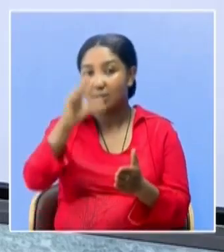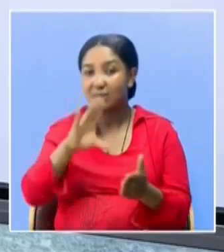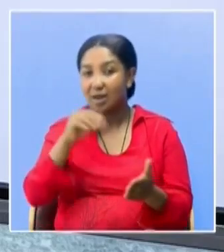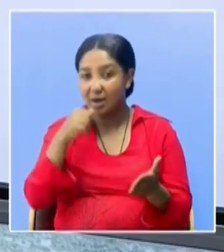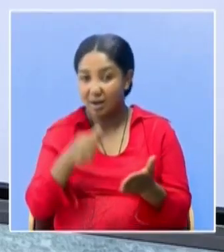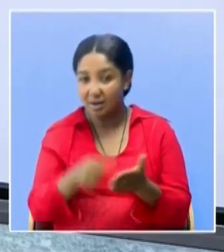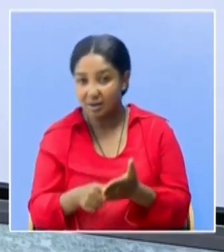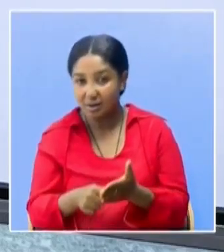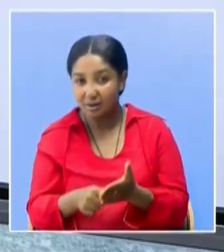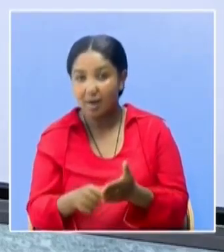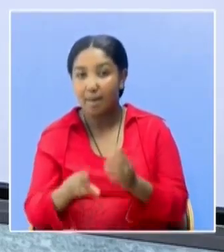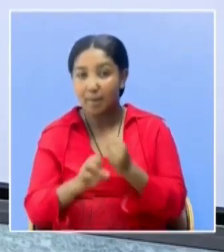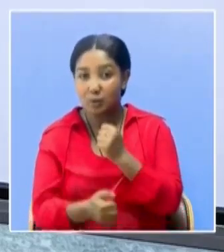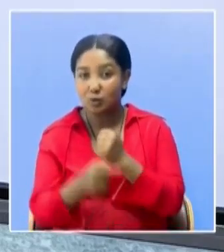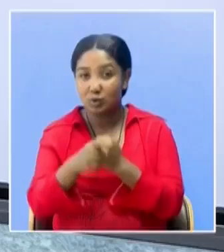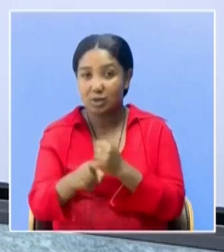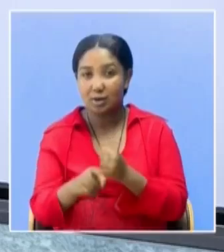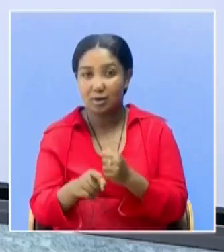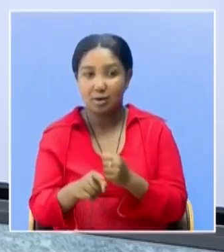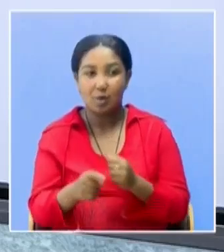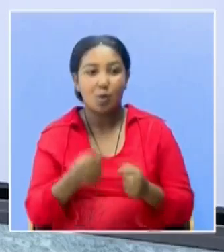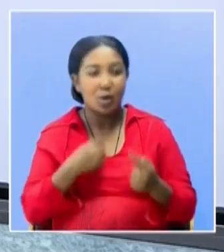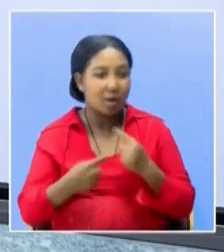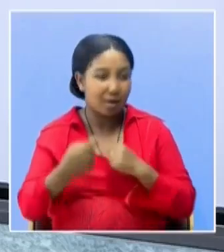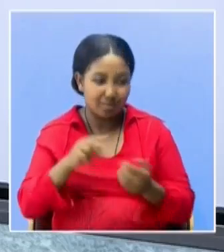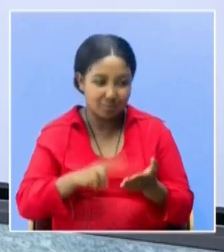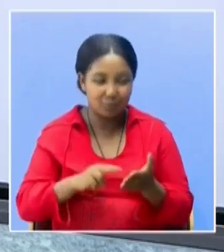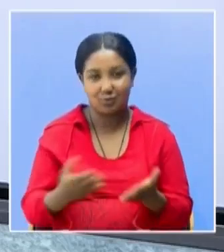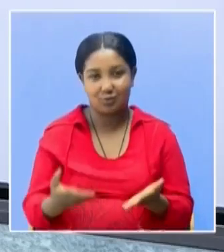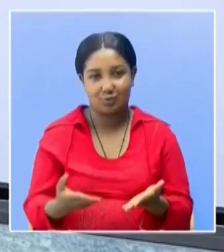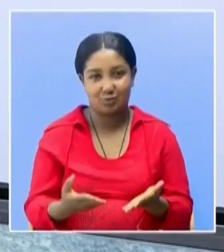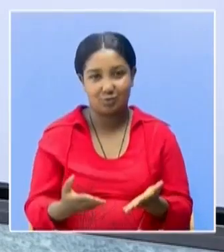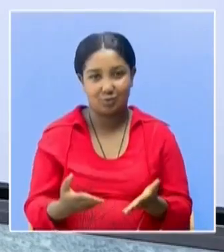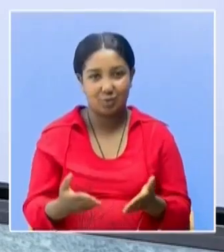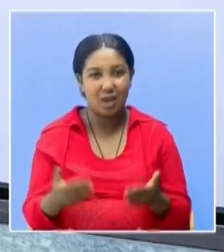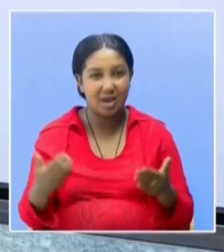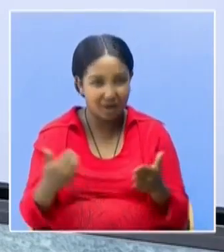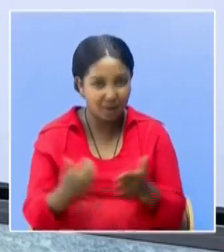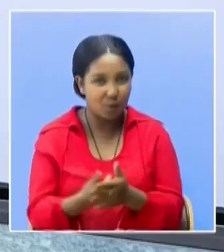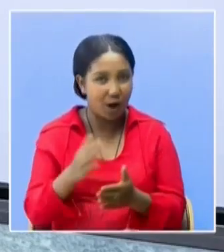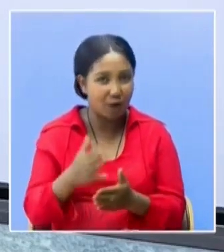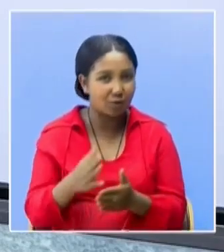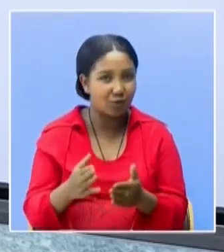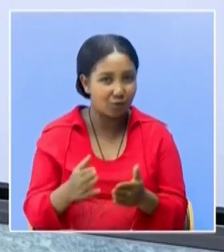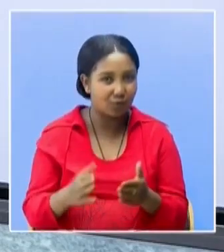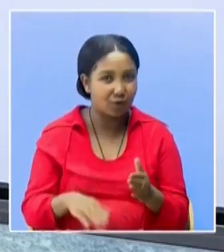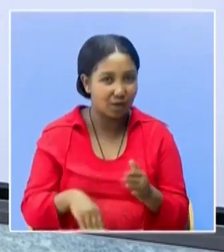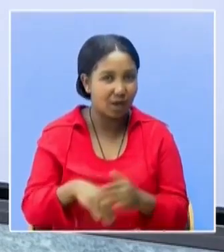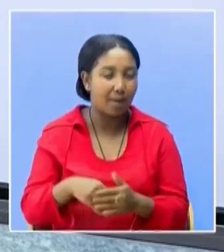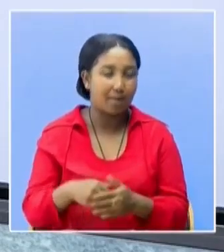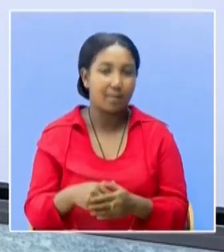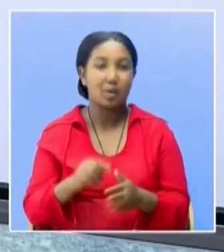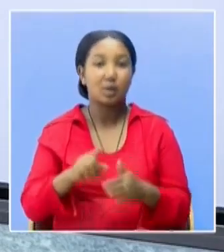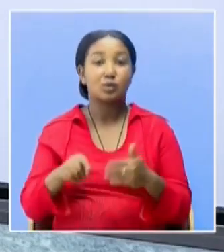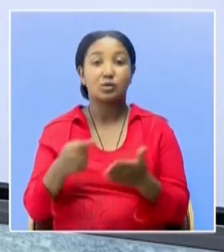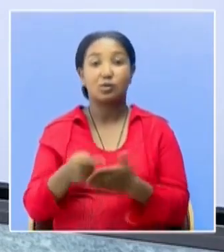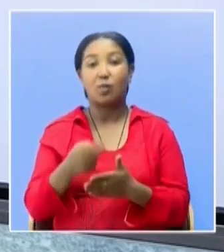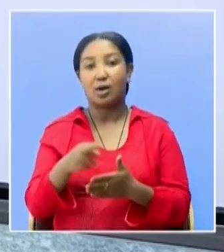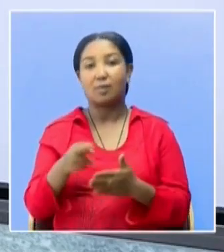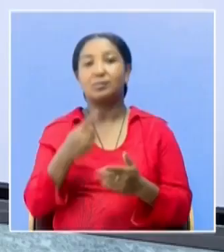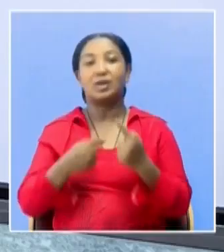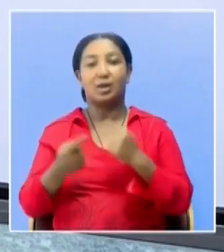letter based on the game. That's why he's eager to see a new kind of games that's going on. That's why they are